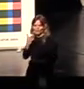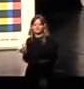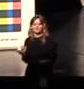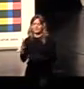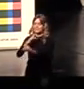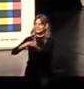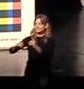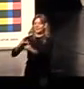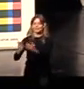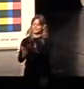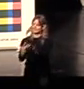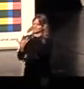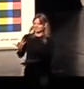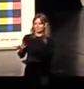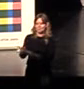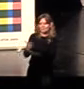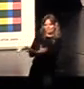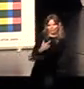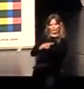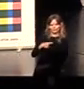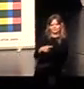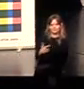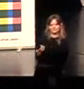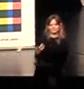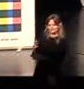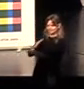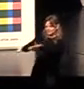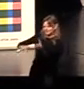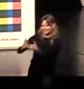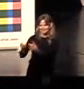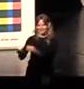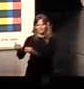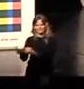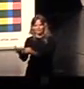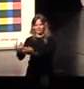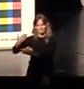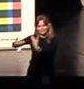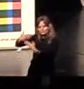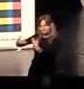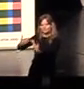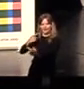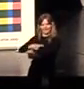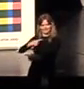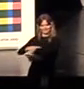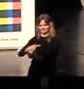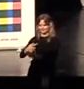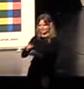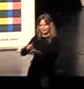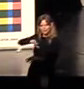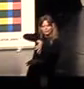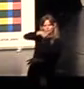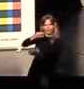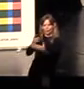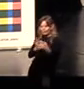is lief voor die in de video dit hij ze historie en identity een collectief zo